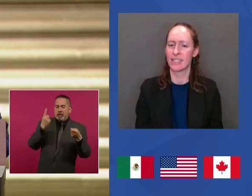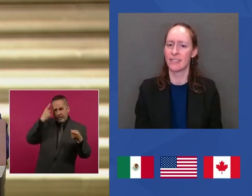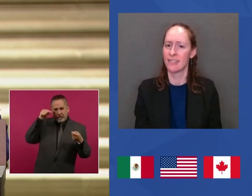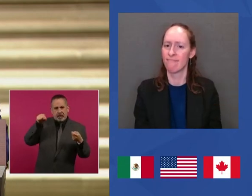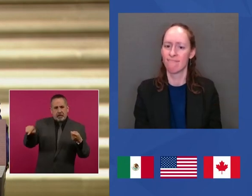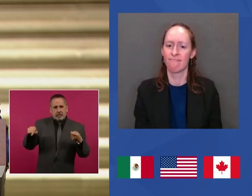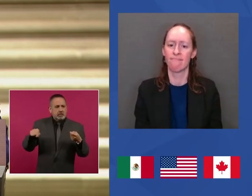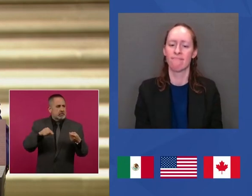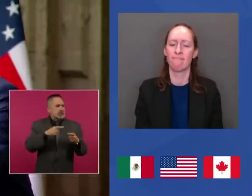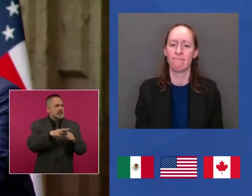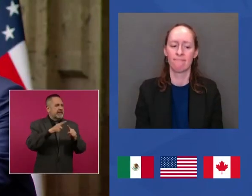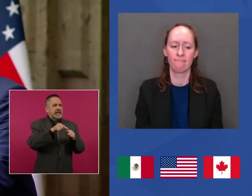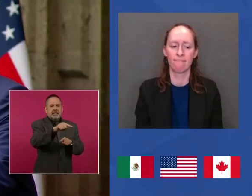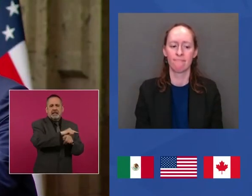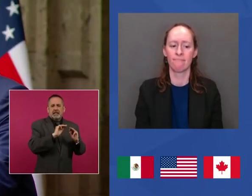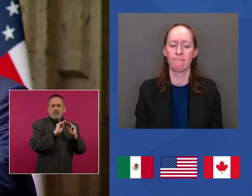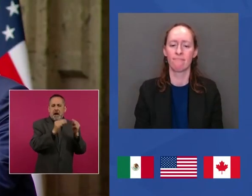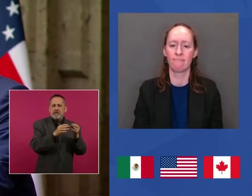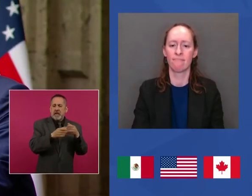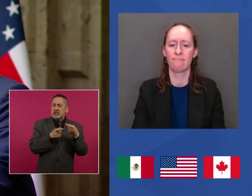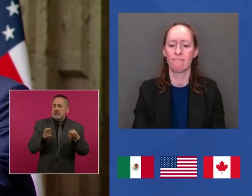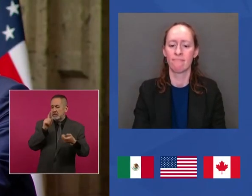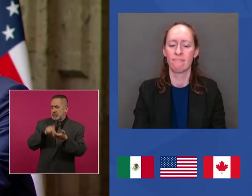service of criminal